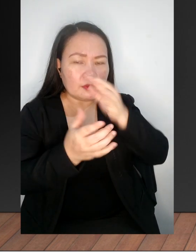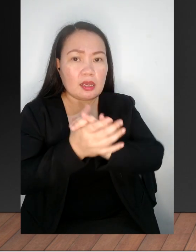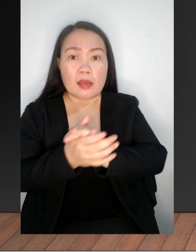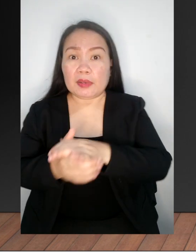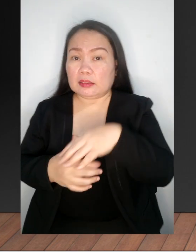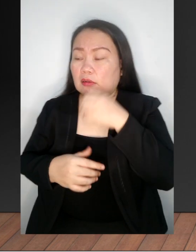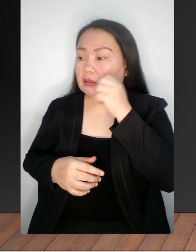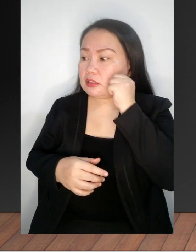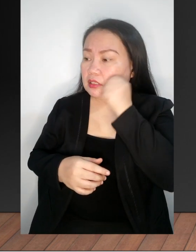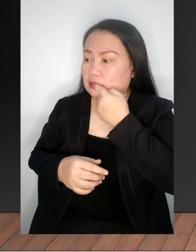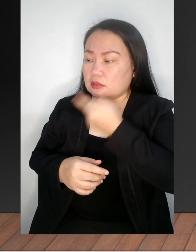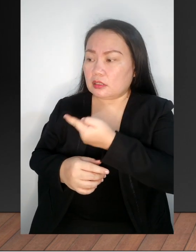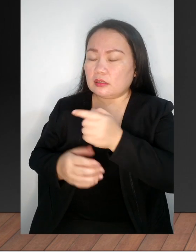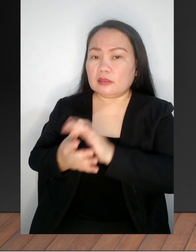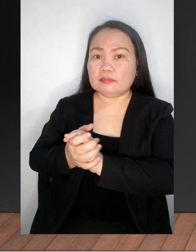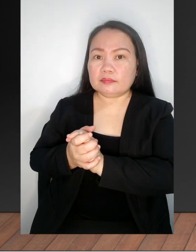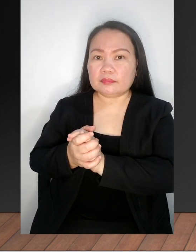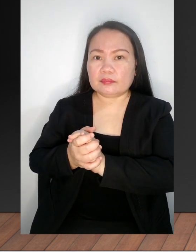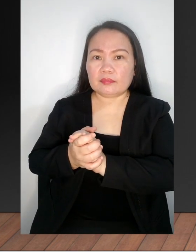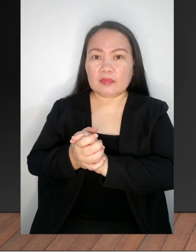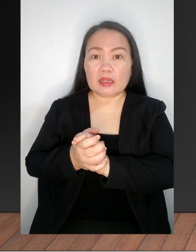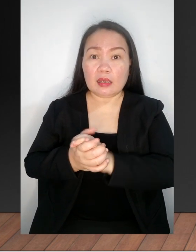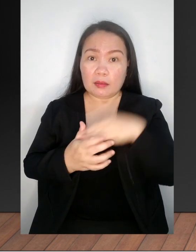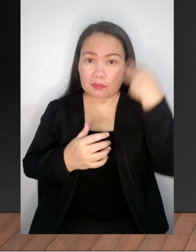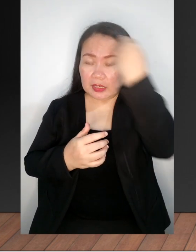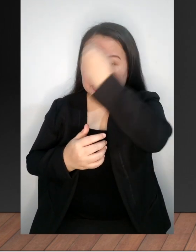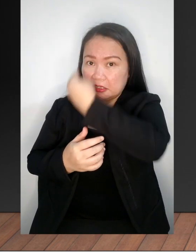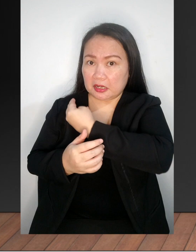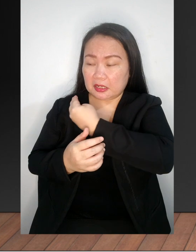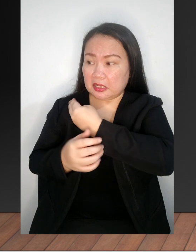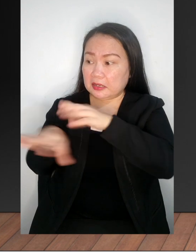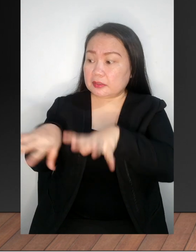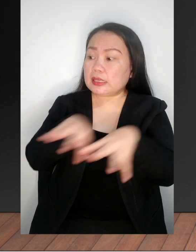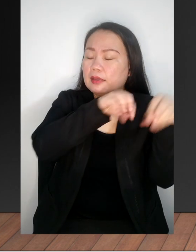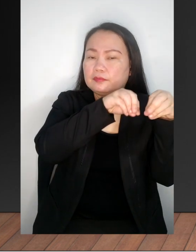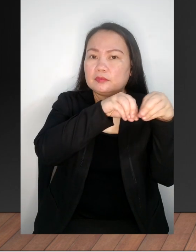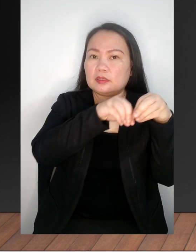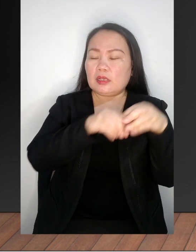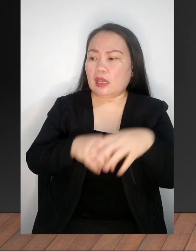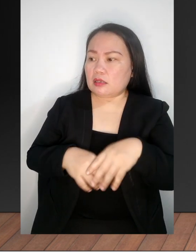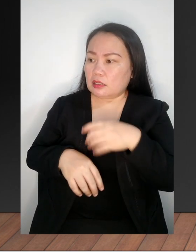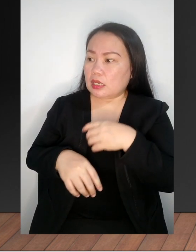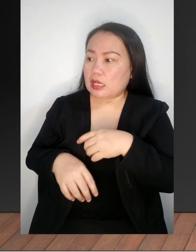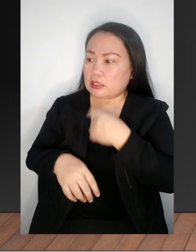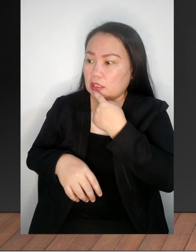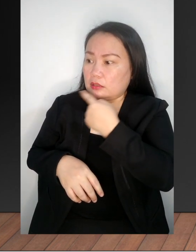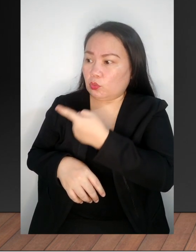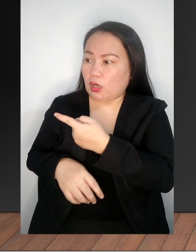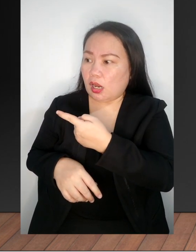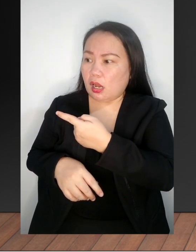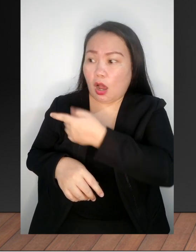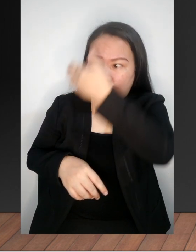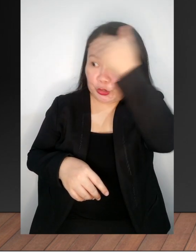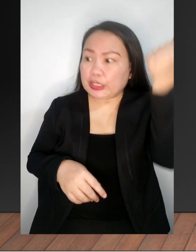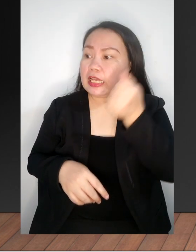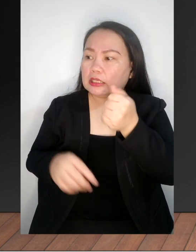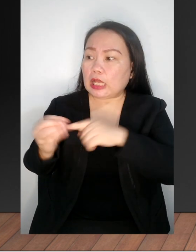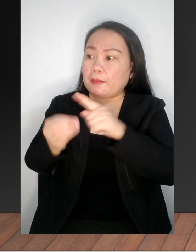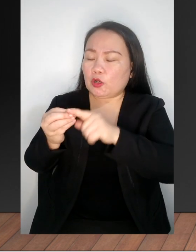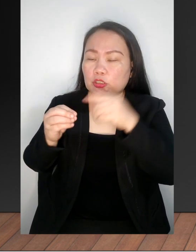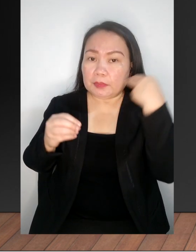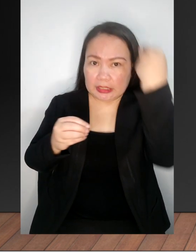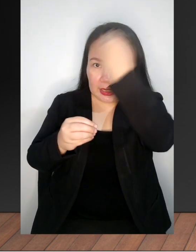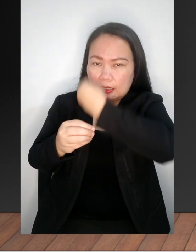However, Sinang said that Maria Clara just left and said to forget about